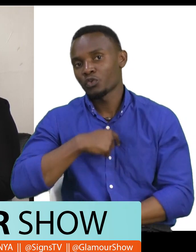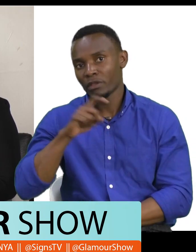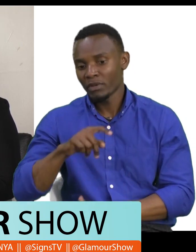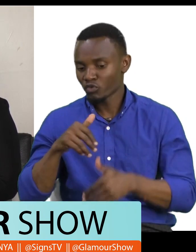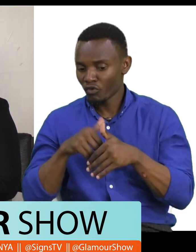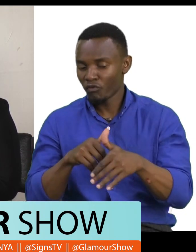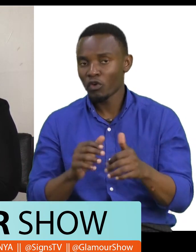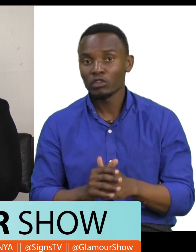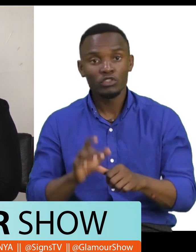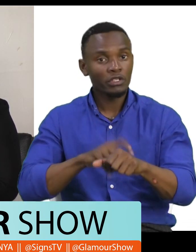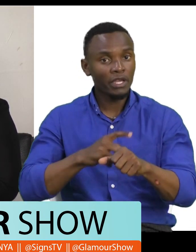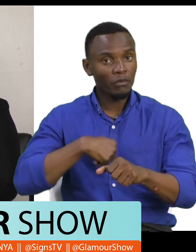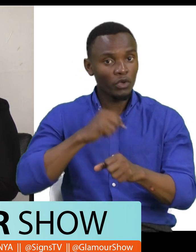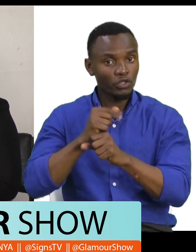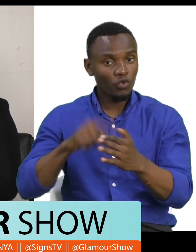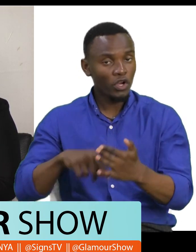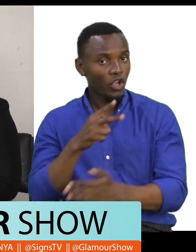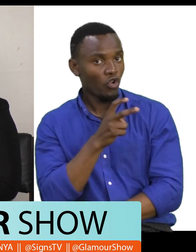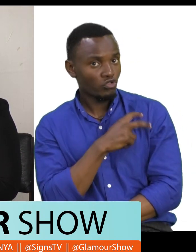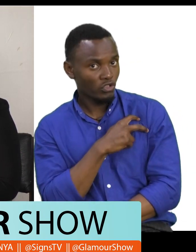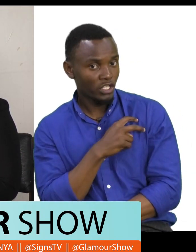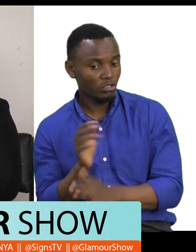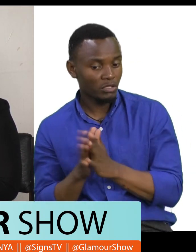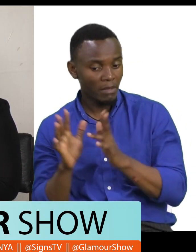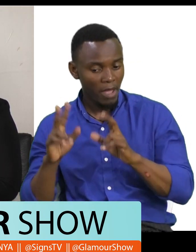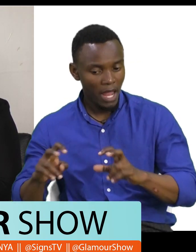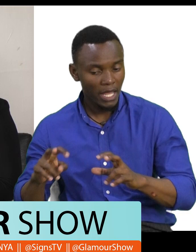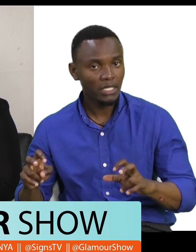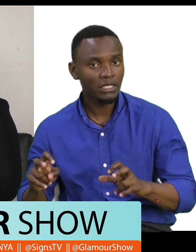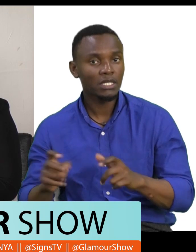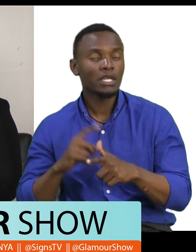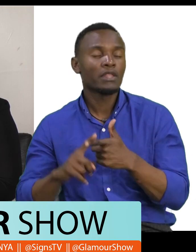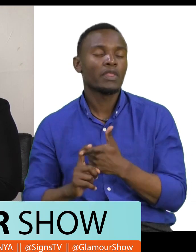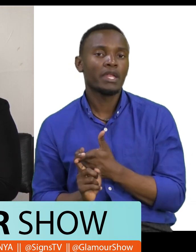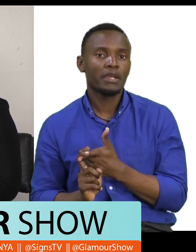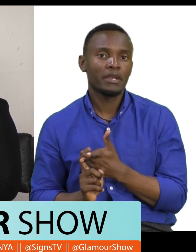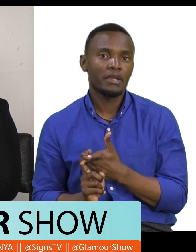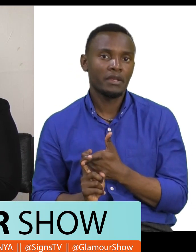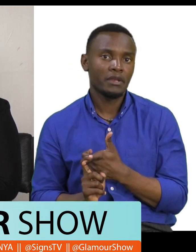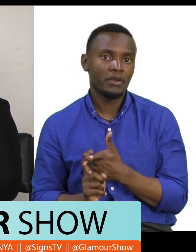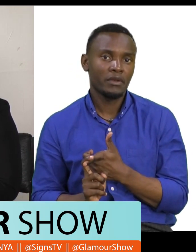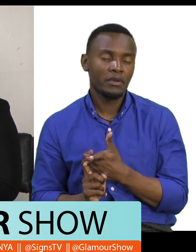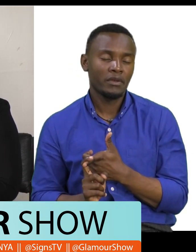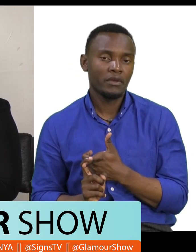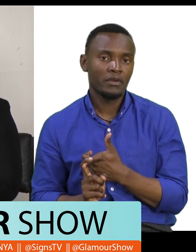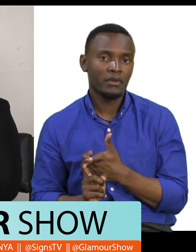we follow. So when we are carrying out consultation and analysis, there we